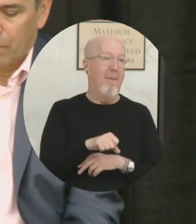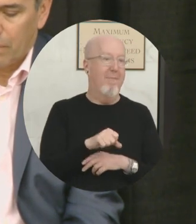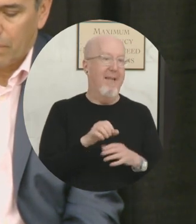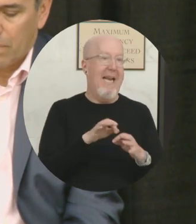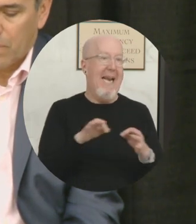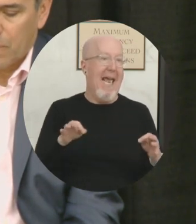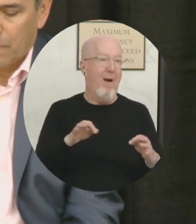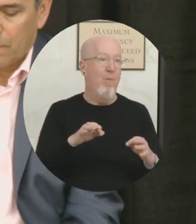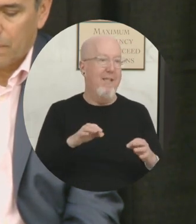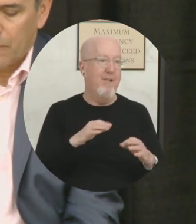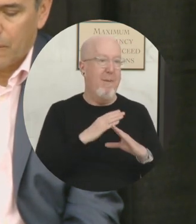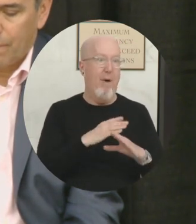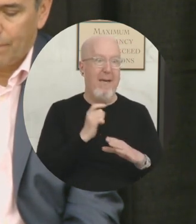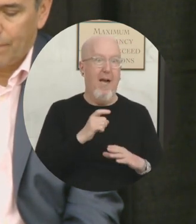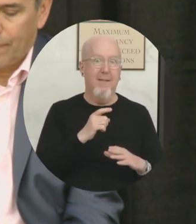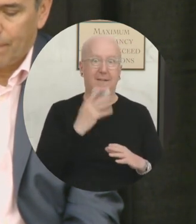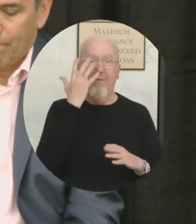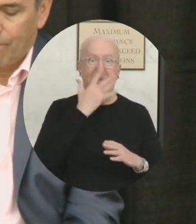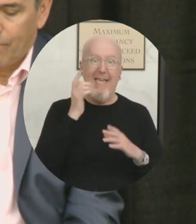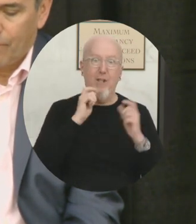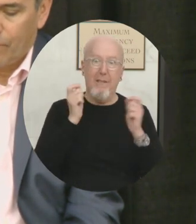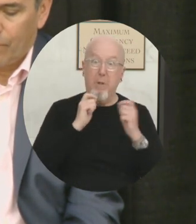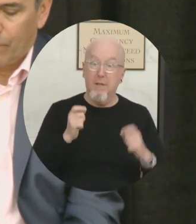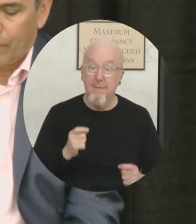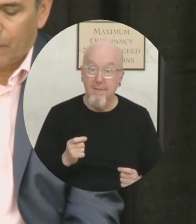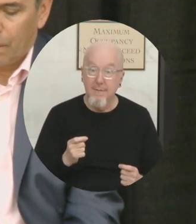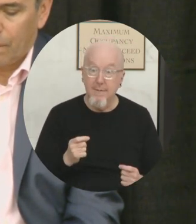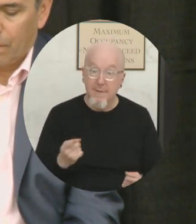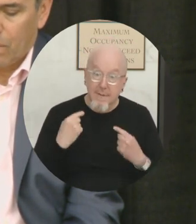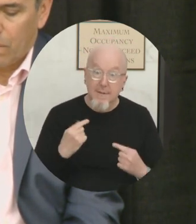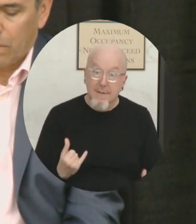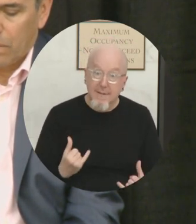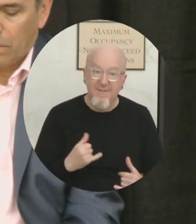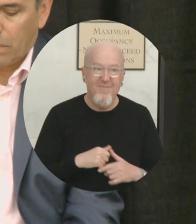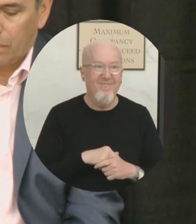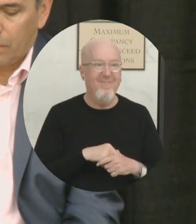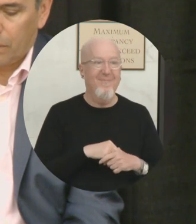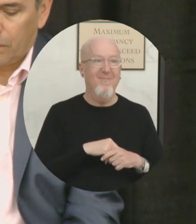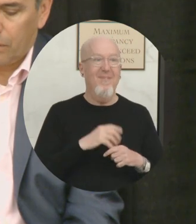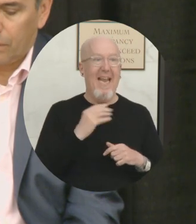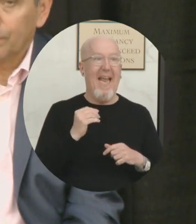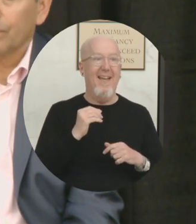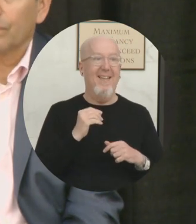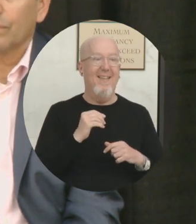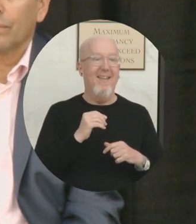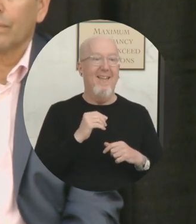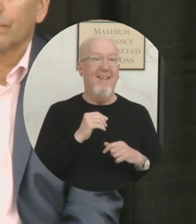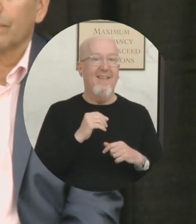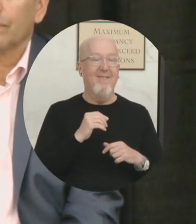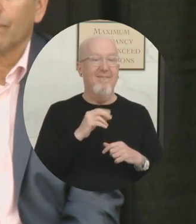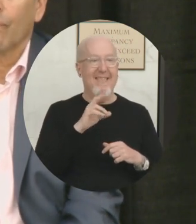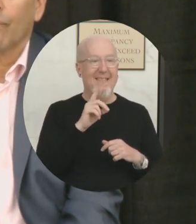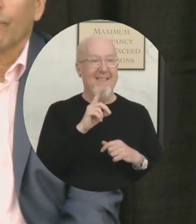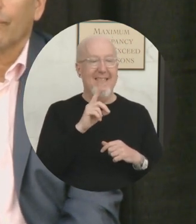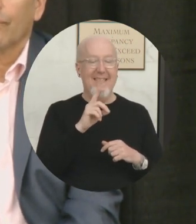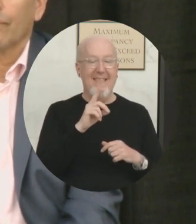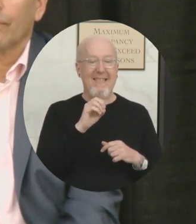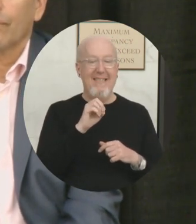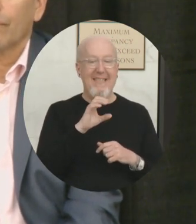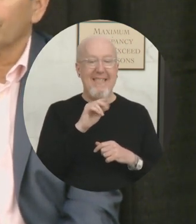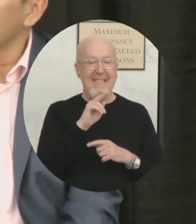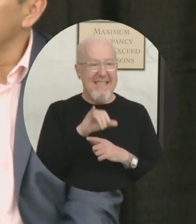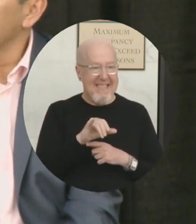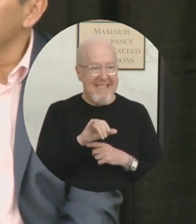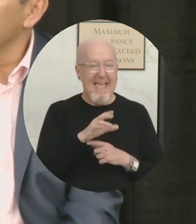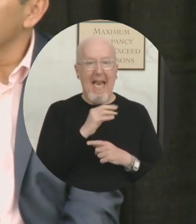panic on your face. So facial expressions and pure decency, respect, and love for the